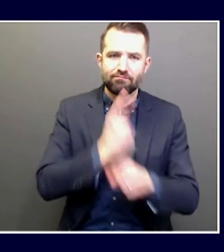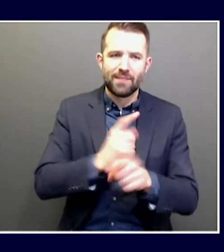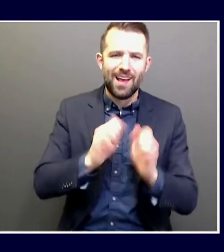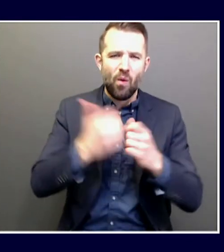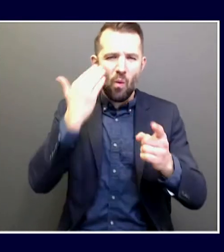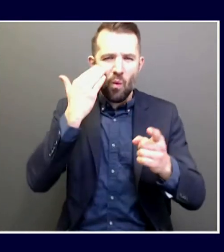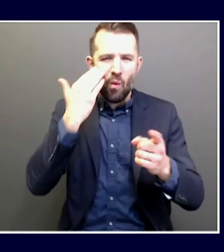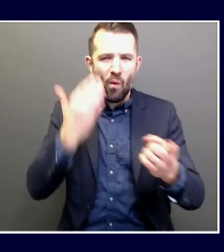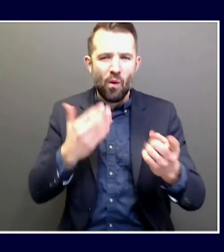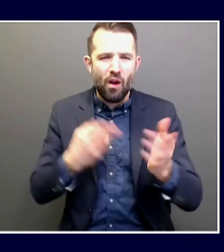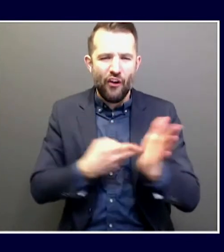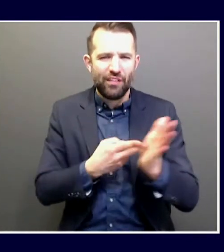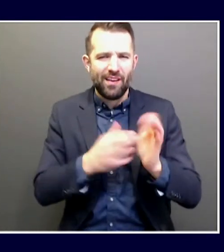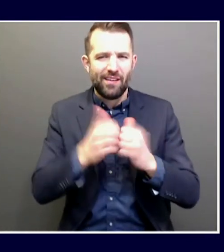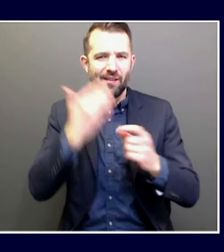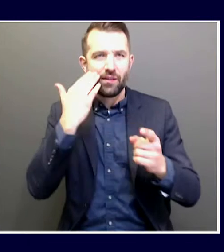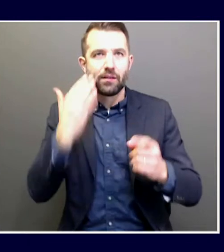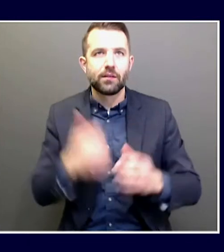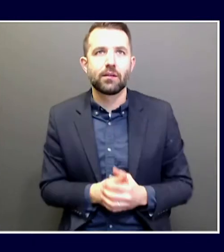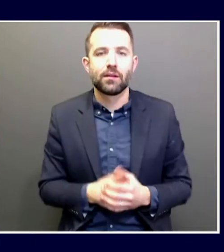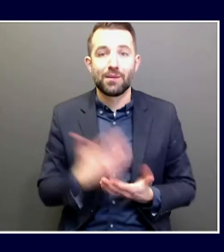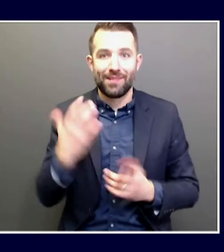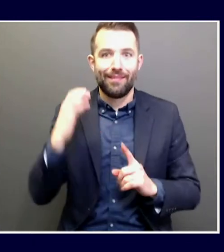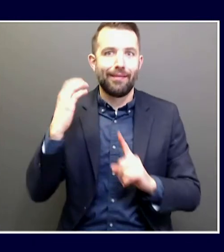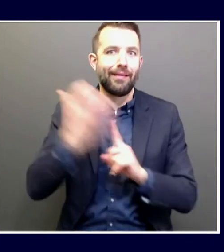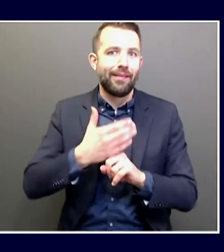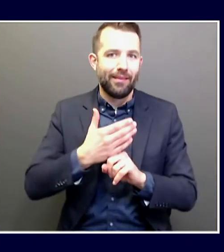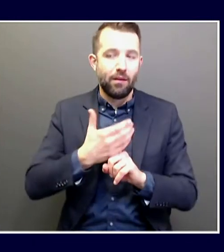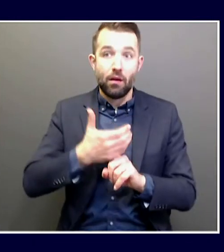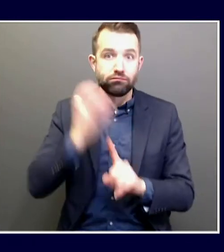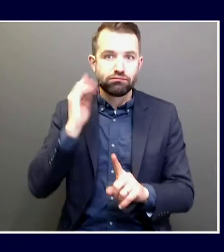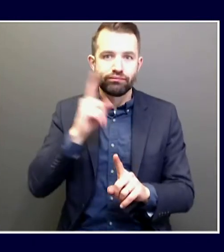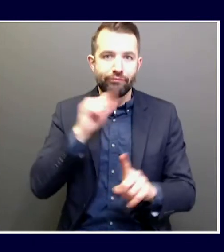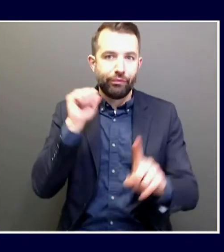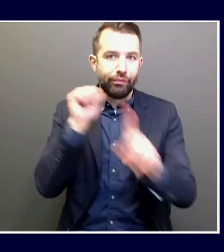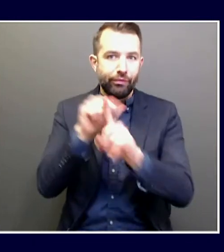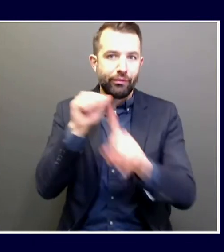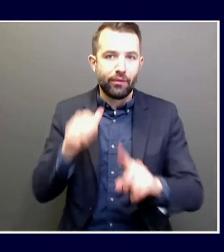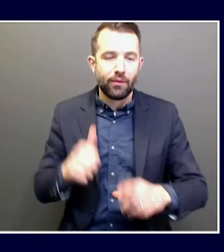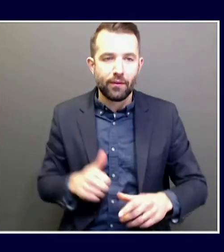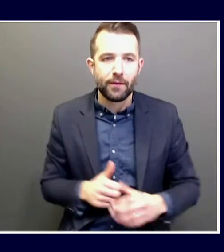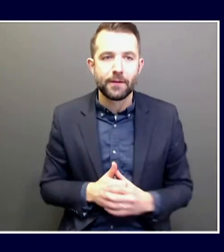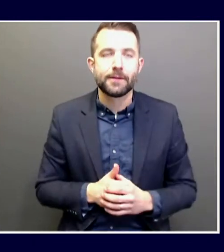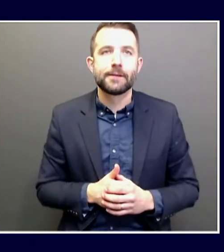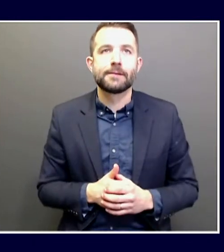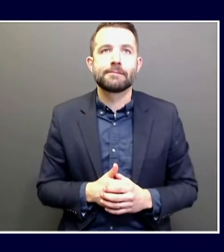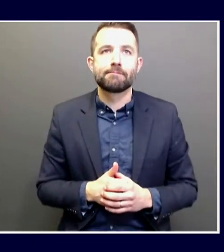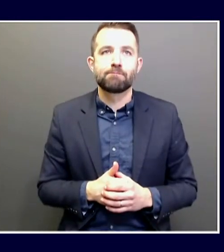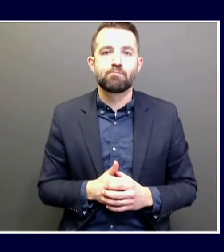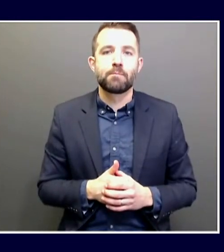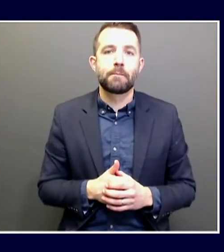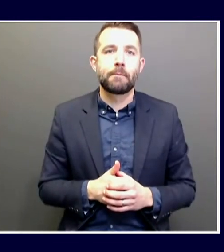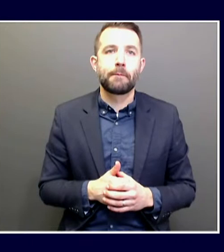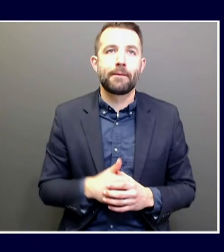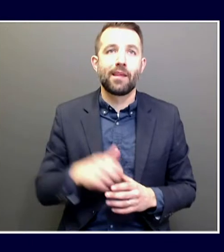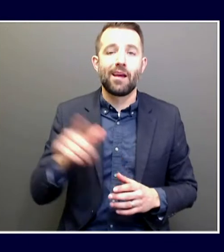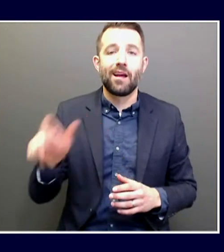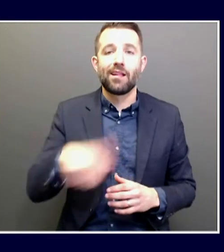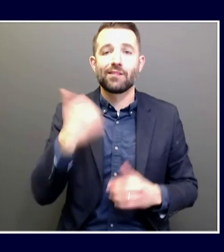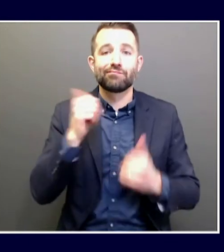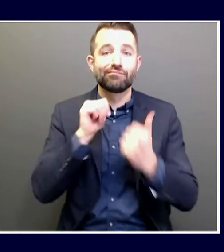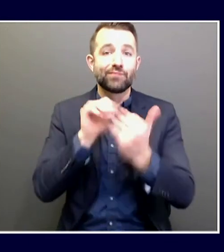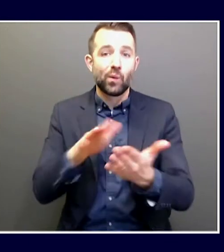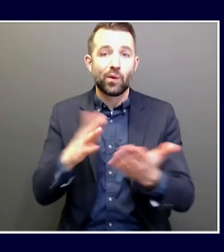wolf in sheep's clothing? That's not easy either. So the other strategies are looking for masks in places that are known to